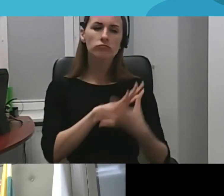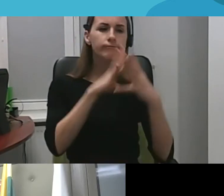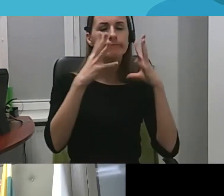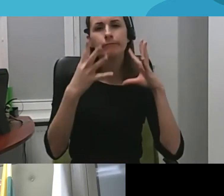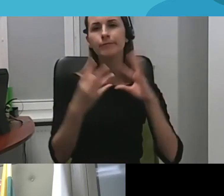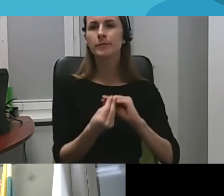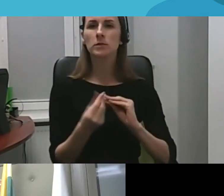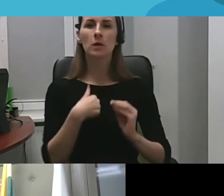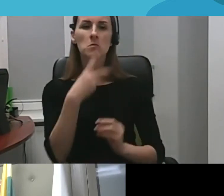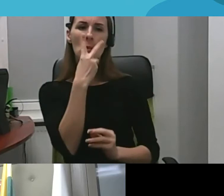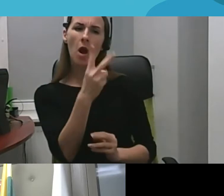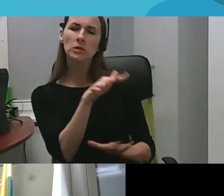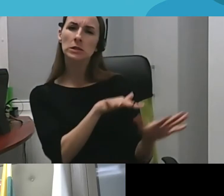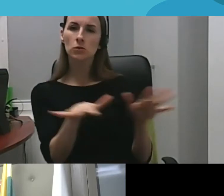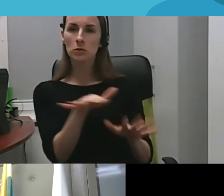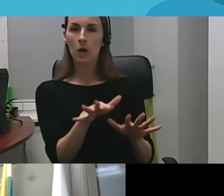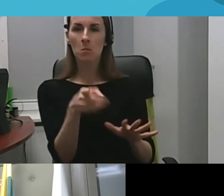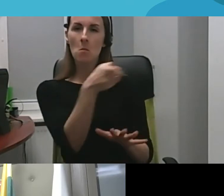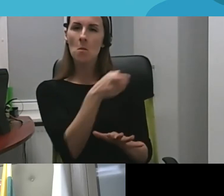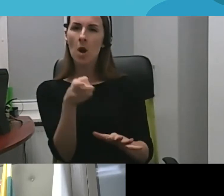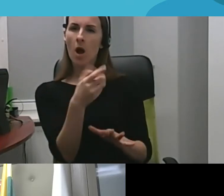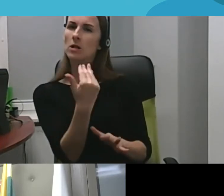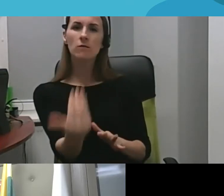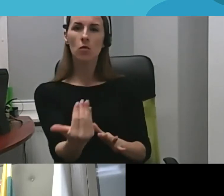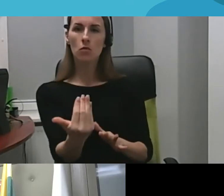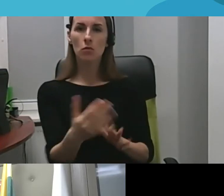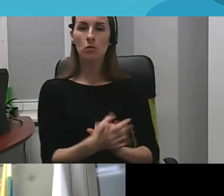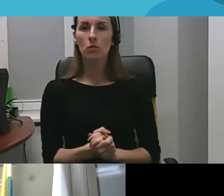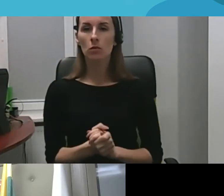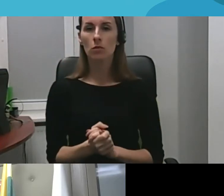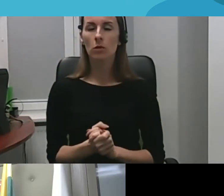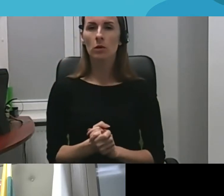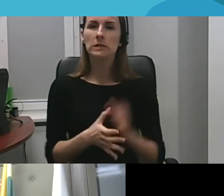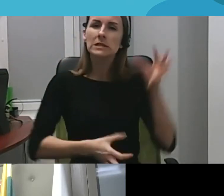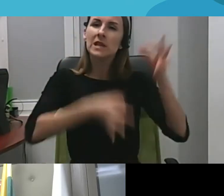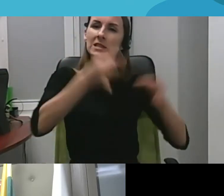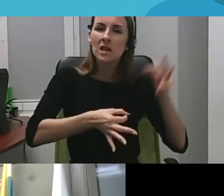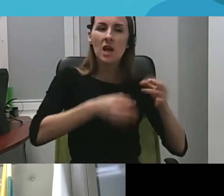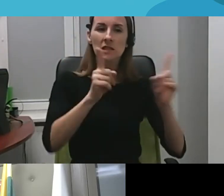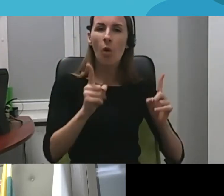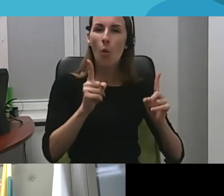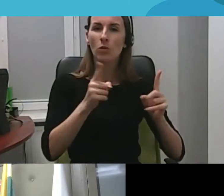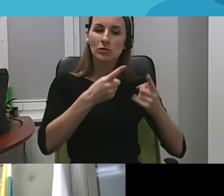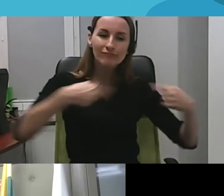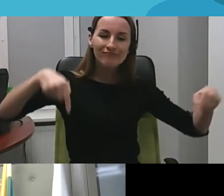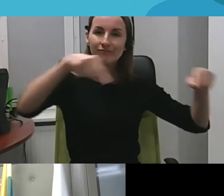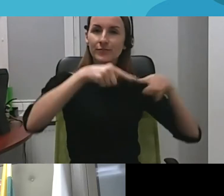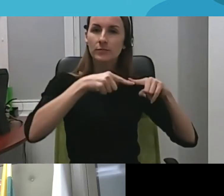in Belarus in the law enforcement sphere. Indeed, why I